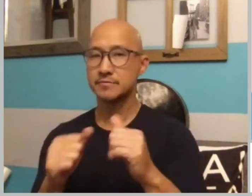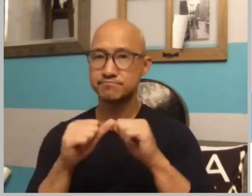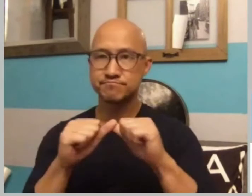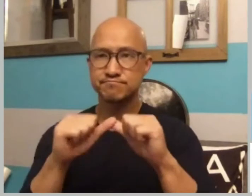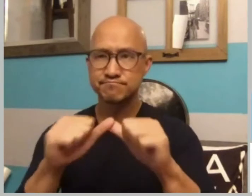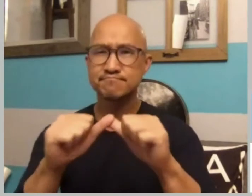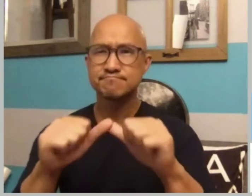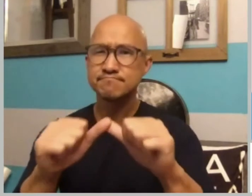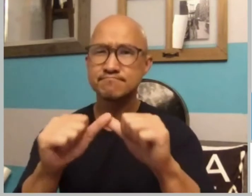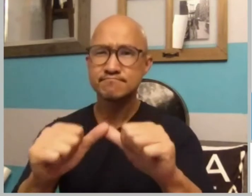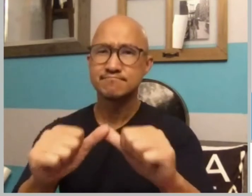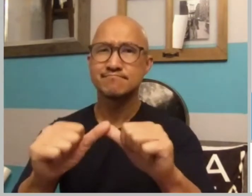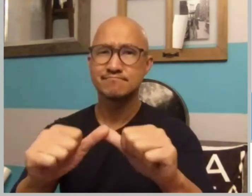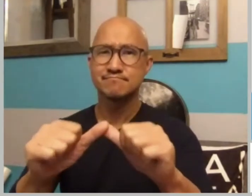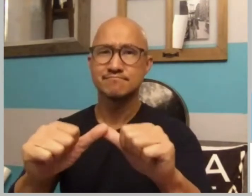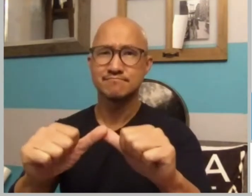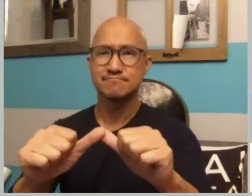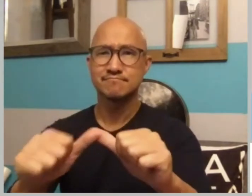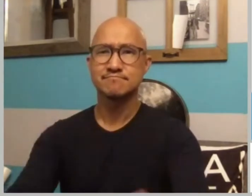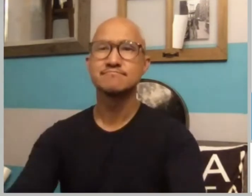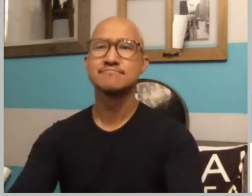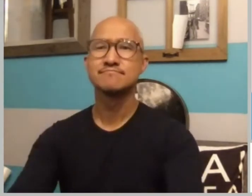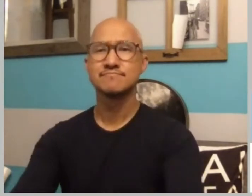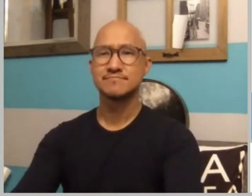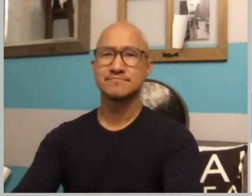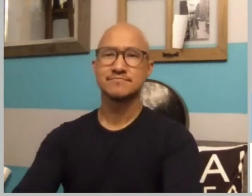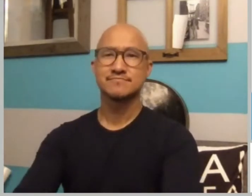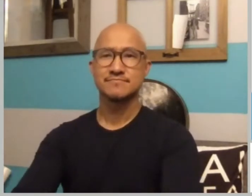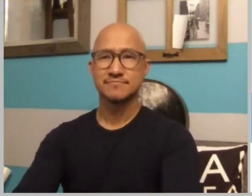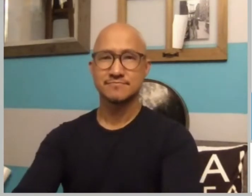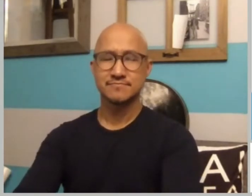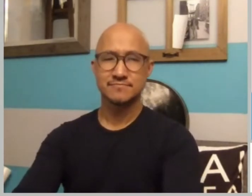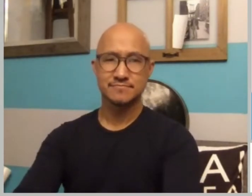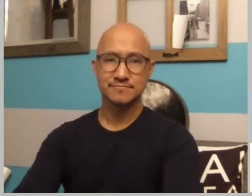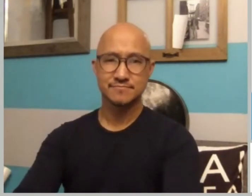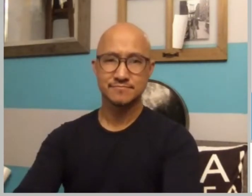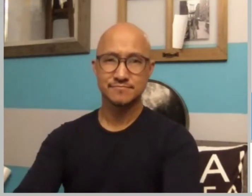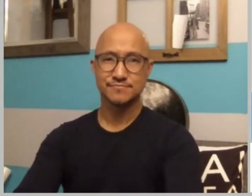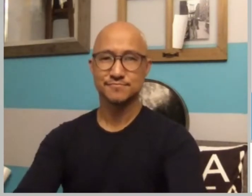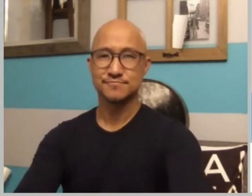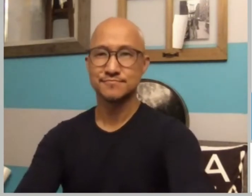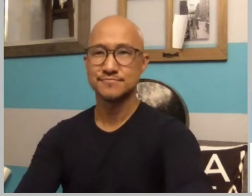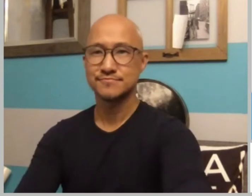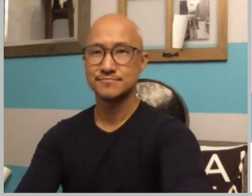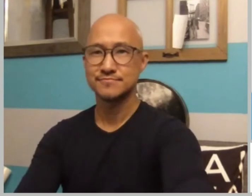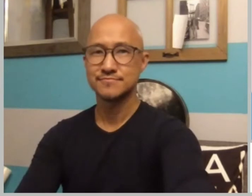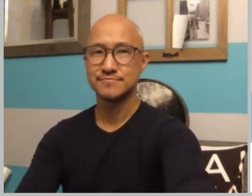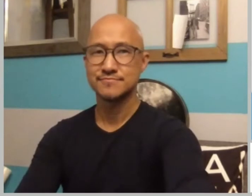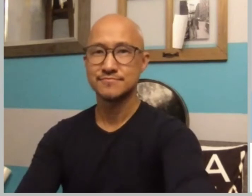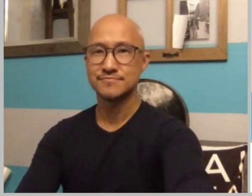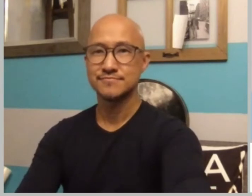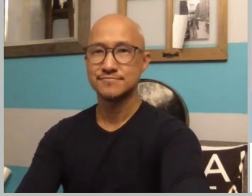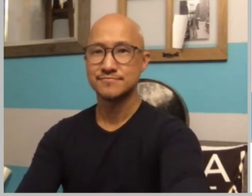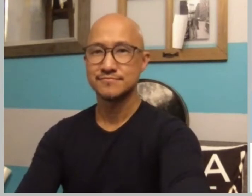storm shining like stars. If I go really quickly to the theme of 2 Peter,